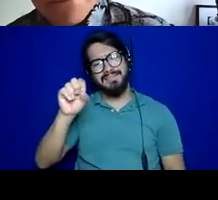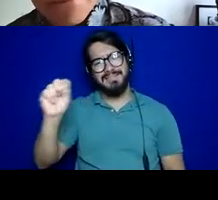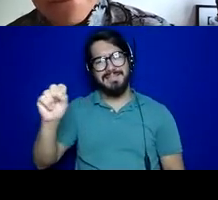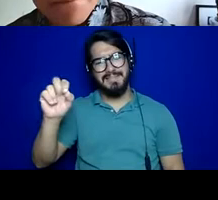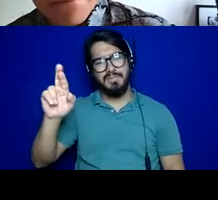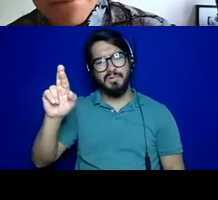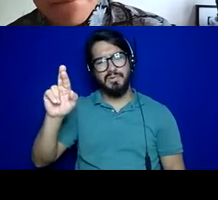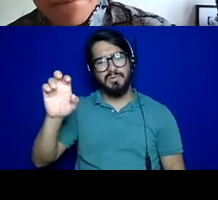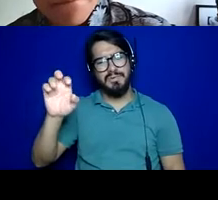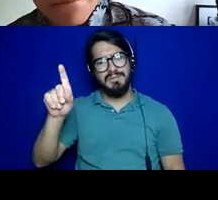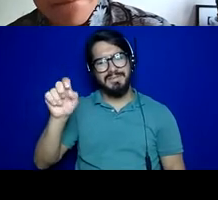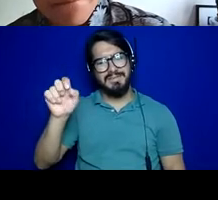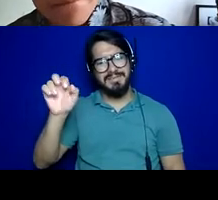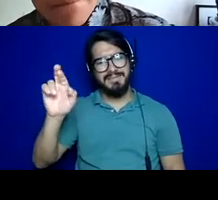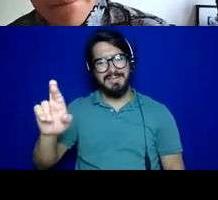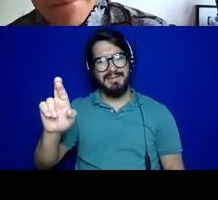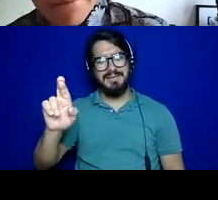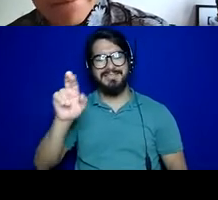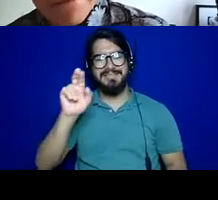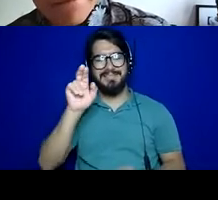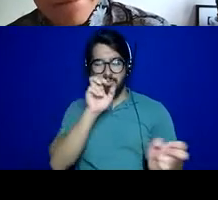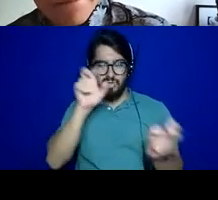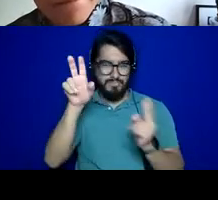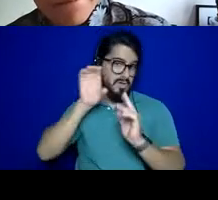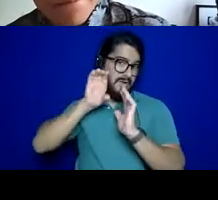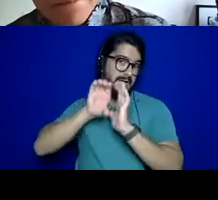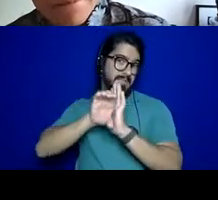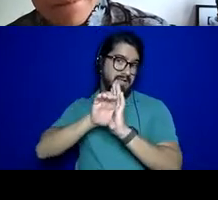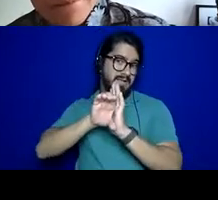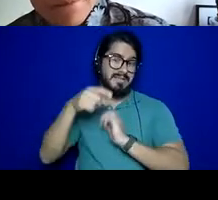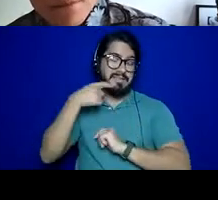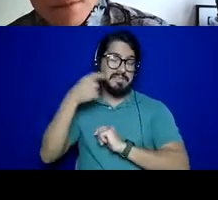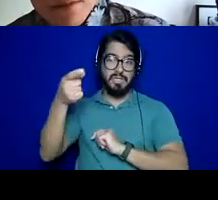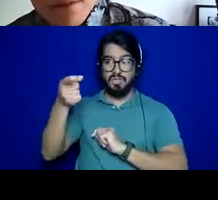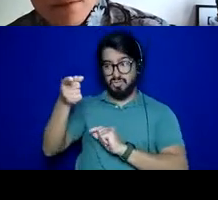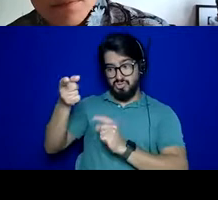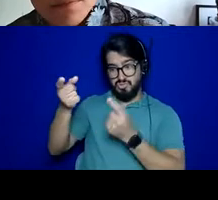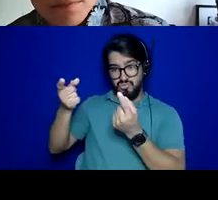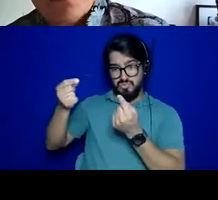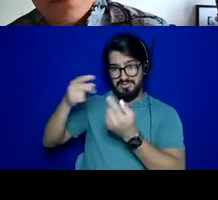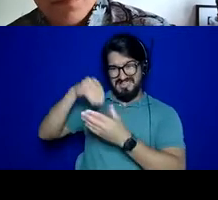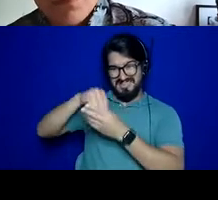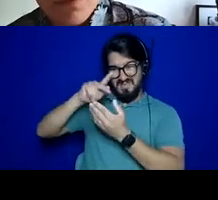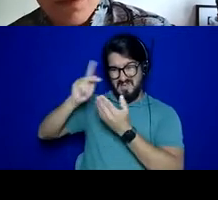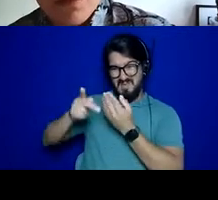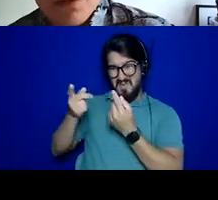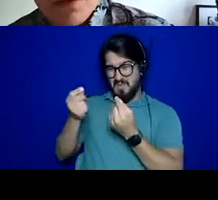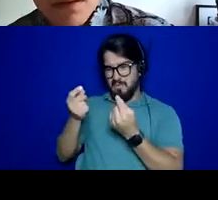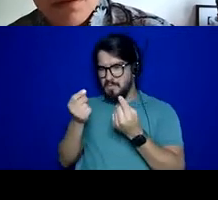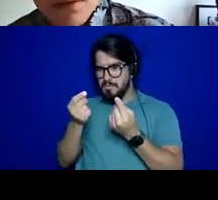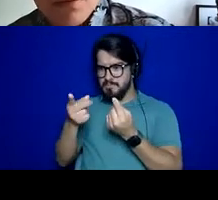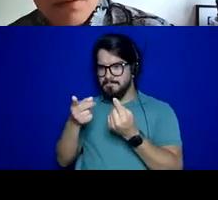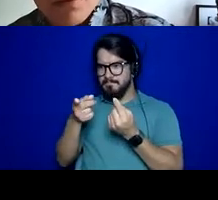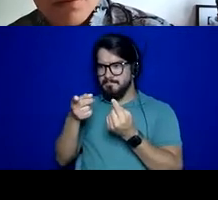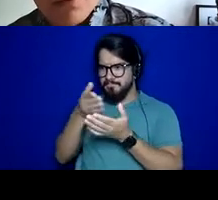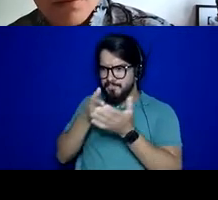then I forget what it's called, EXIF something that you just use in command line that allows you to do